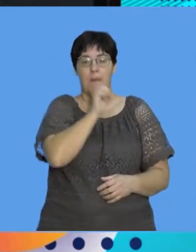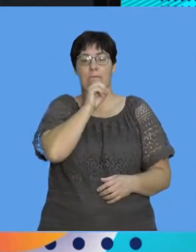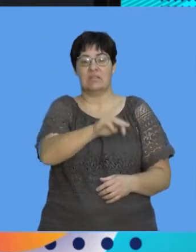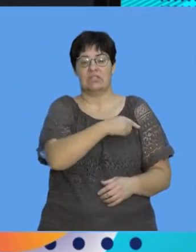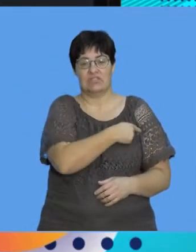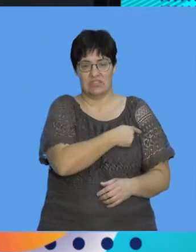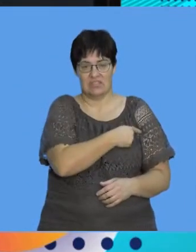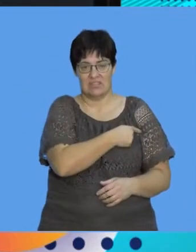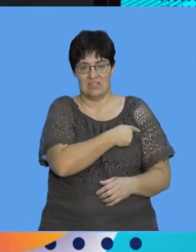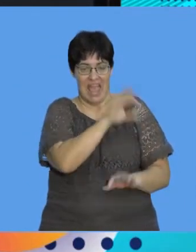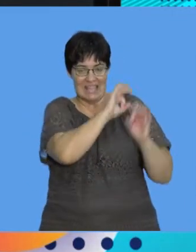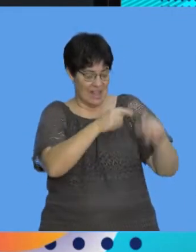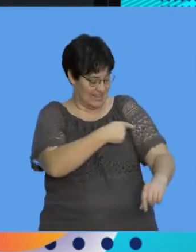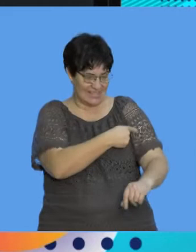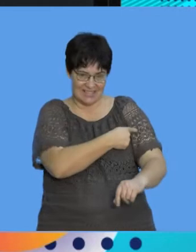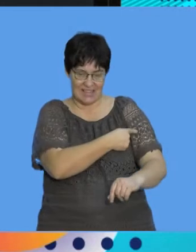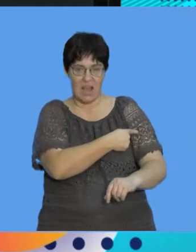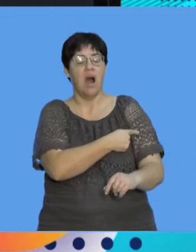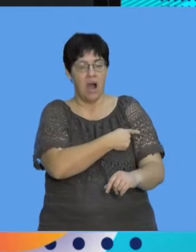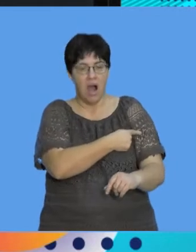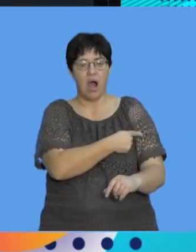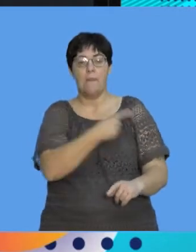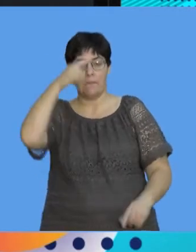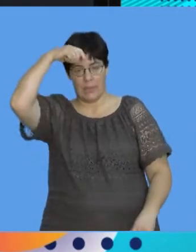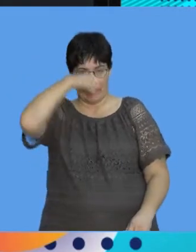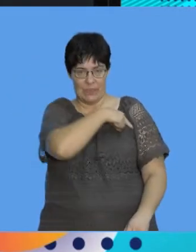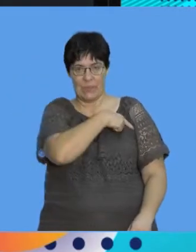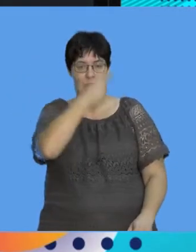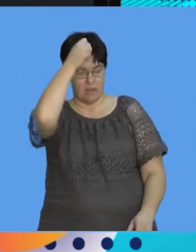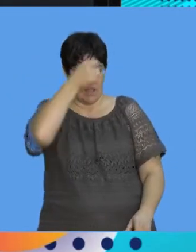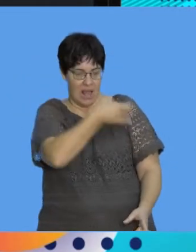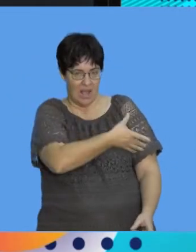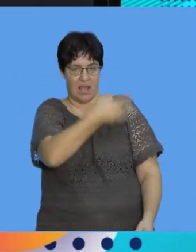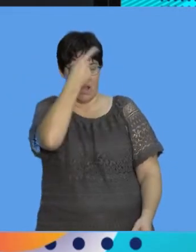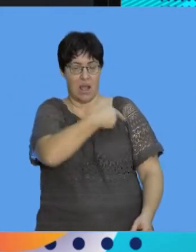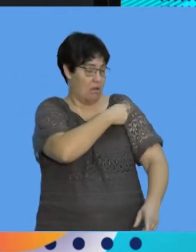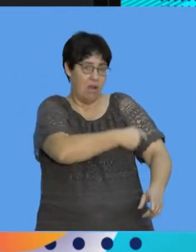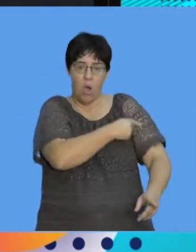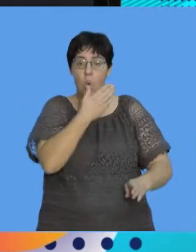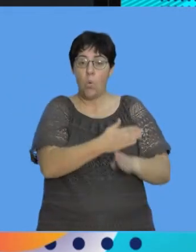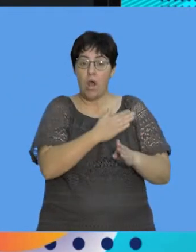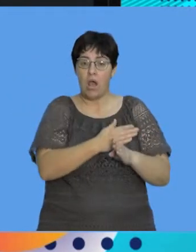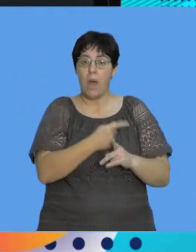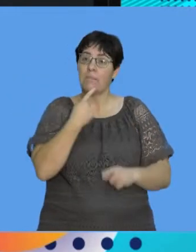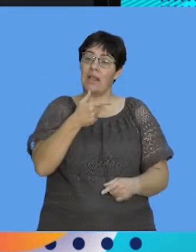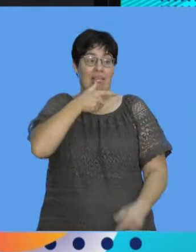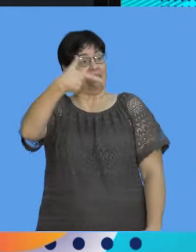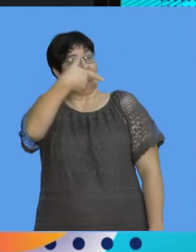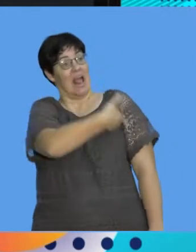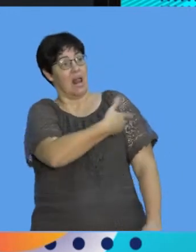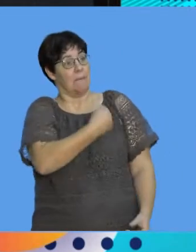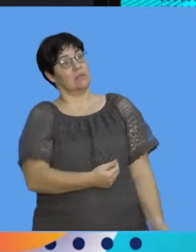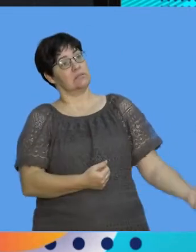properly, and also for the cells, all right, the brain to send messages. A nerve cannot work without it